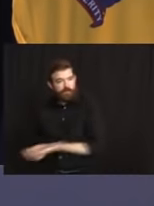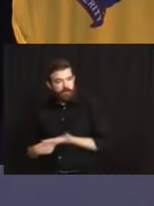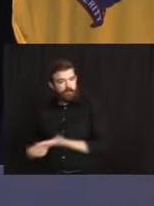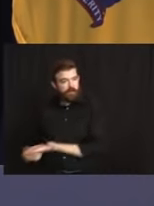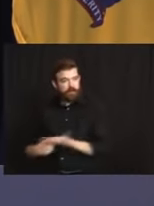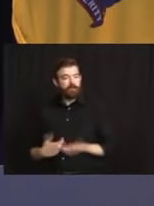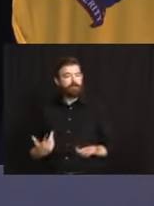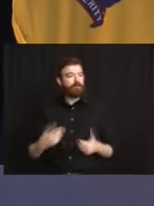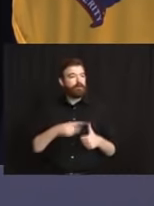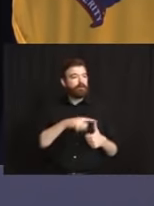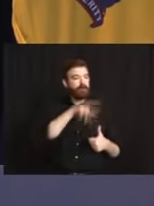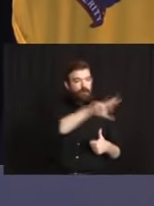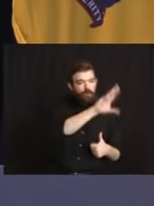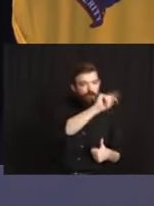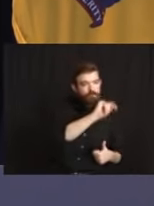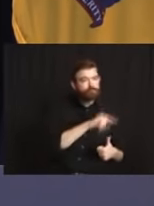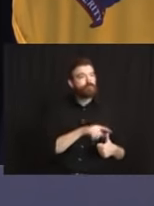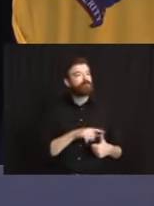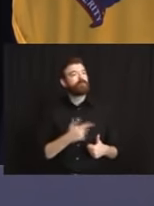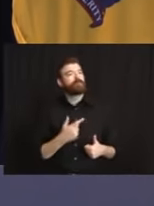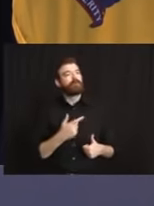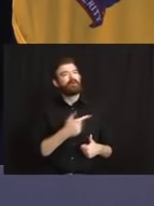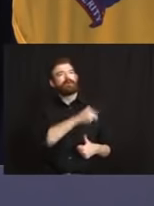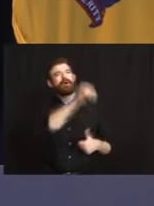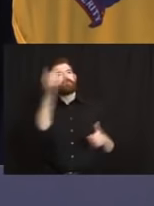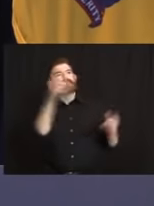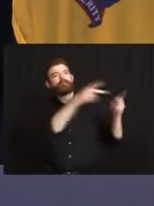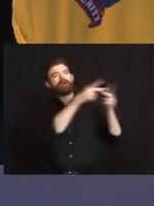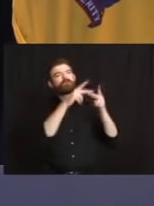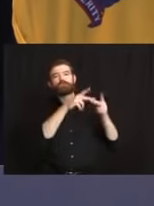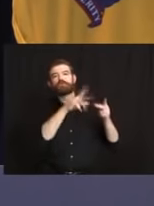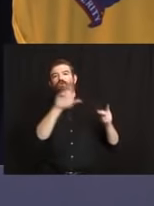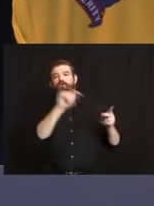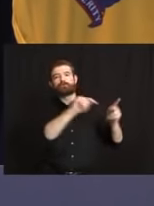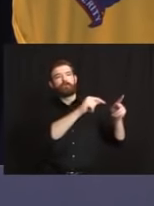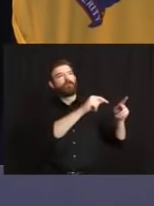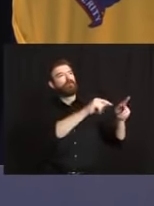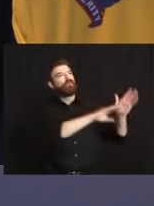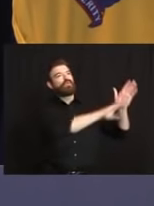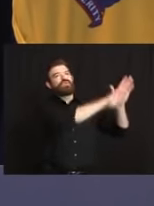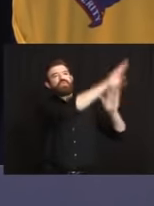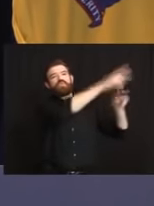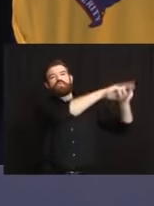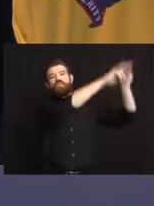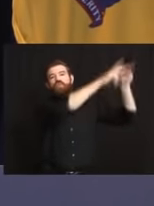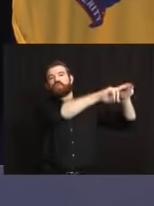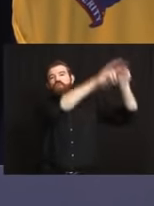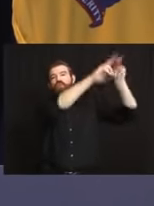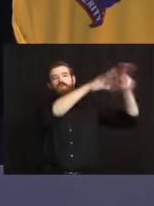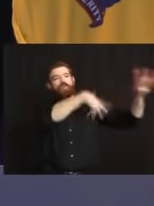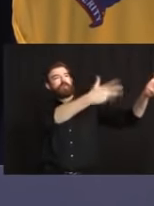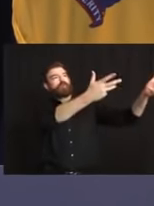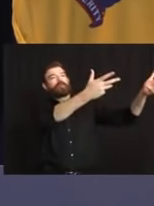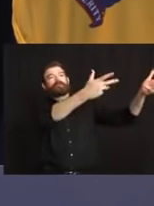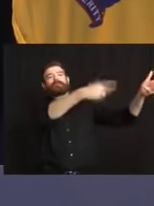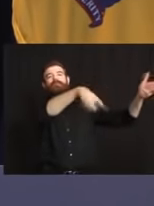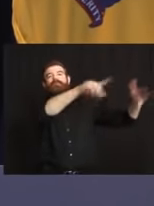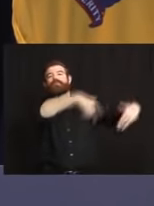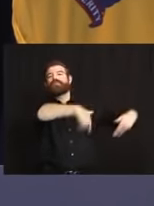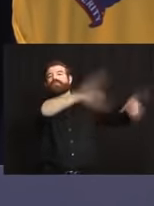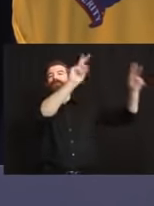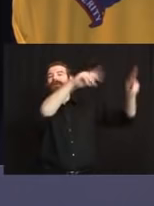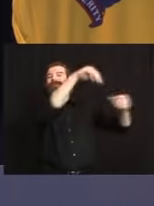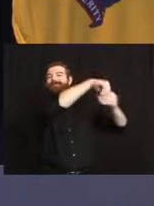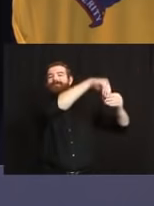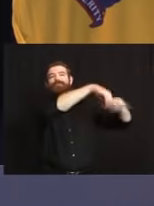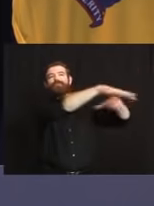that are going up in places that look like us because of indoor activity that really concerns us. So in as much as we want to stamp